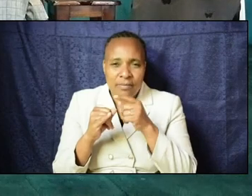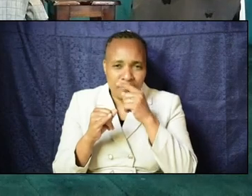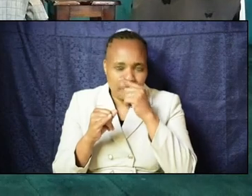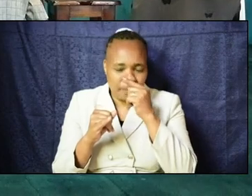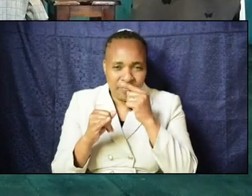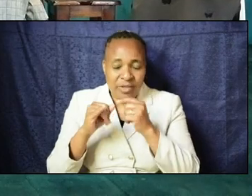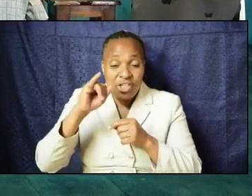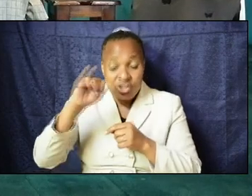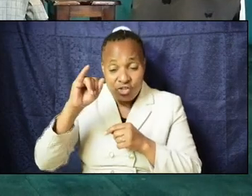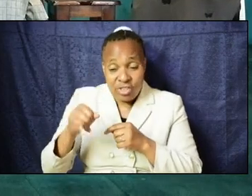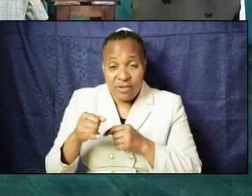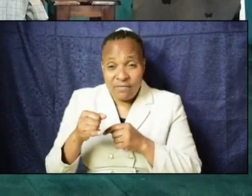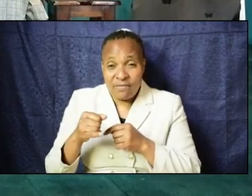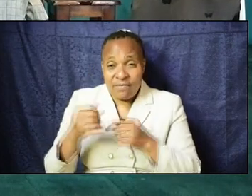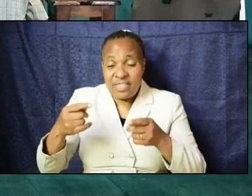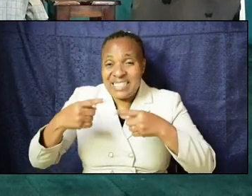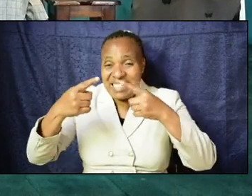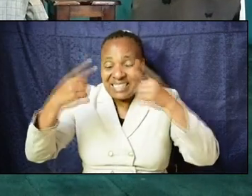Joseph